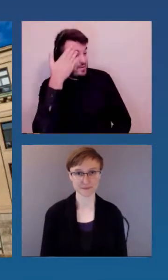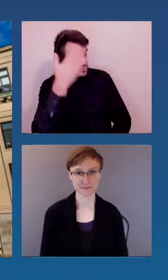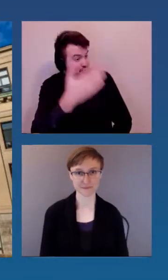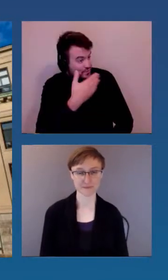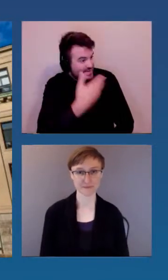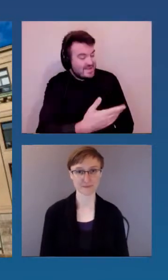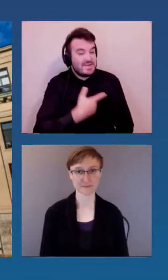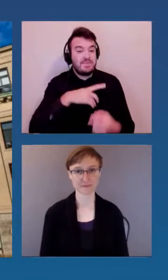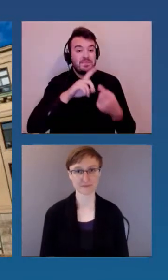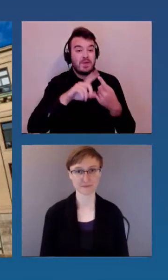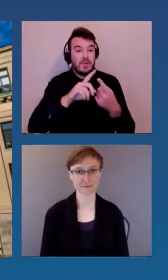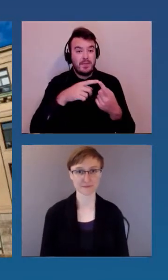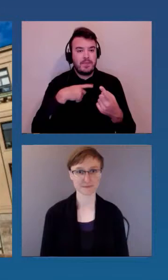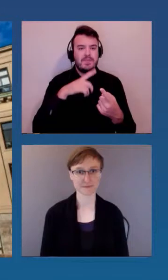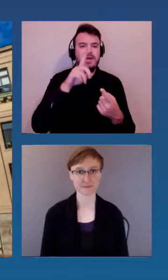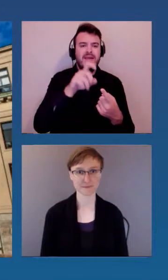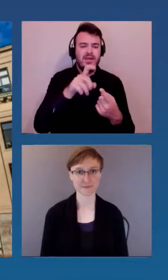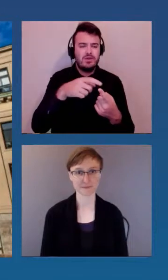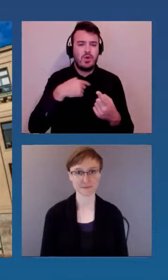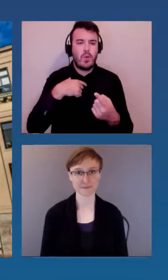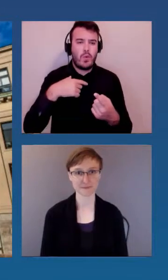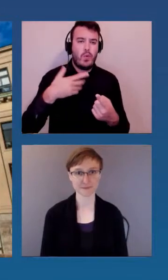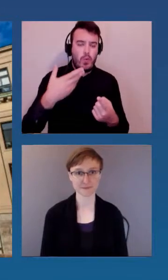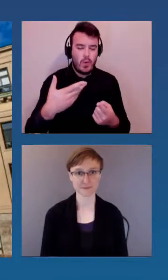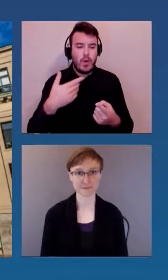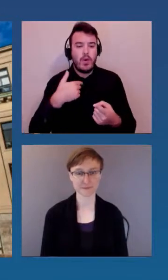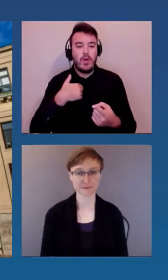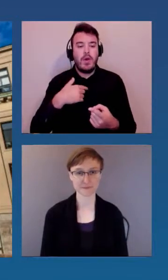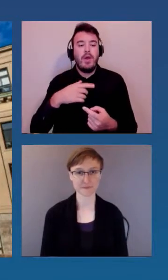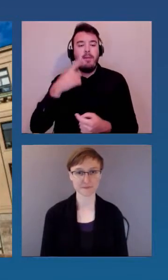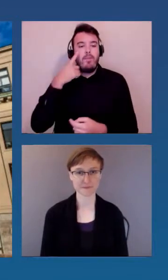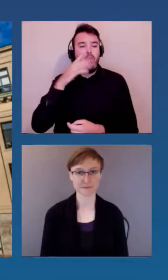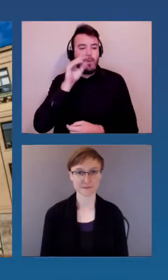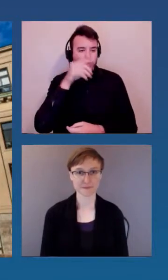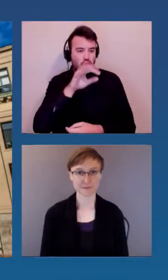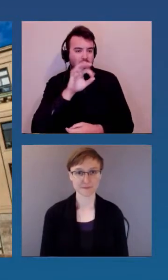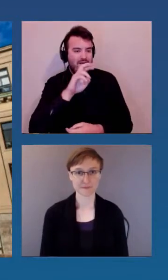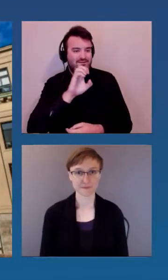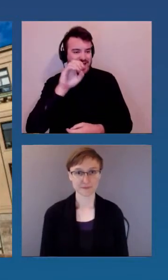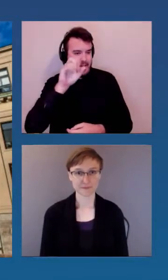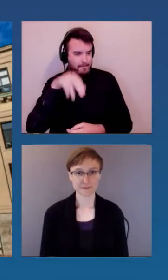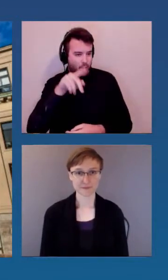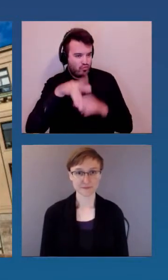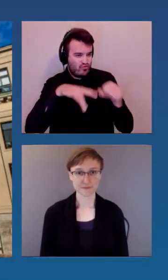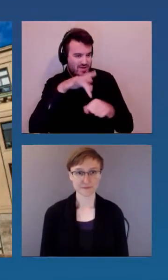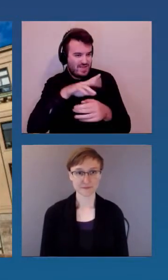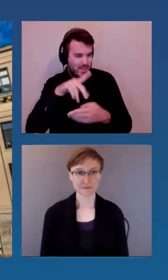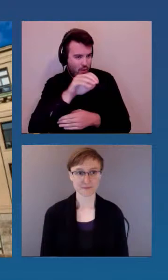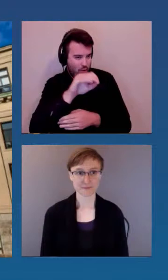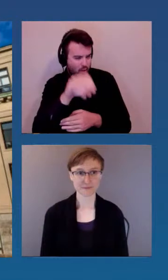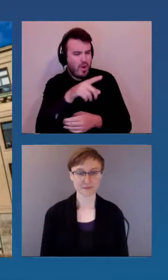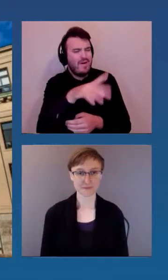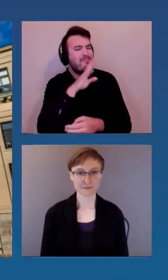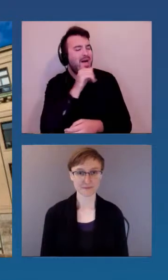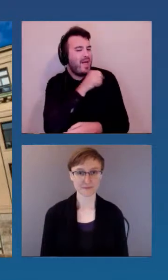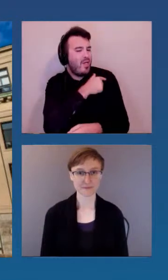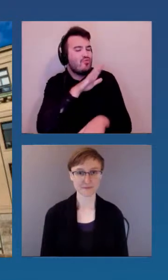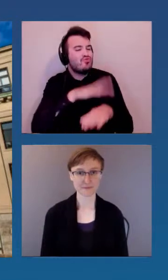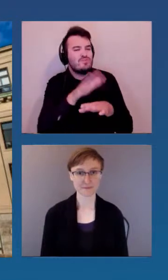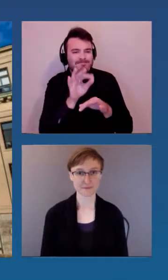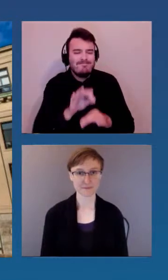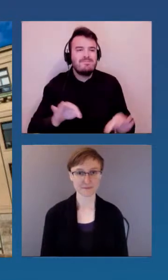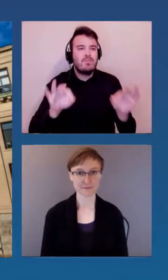various authorities you just heard about. But we do insist that there's a responsibility for future leaders of society,